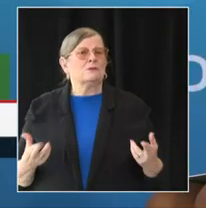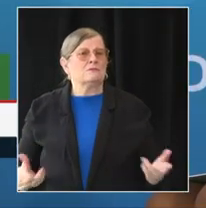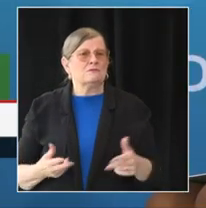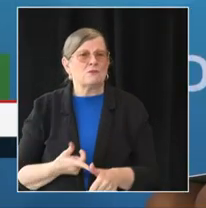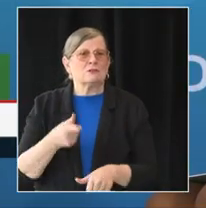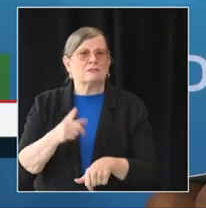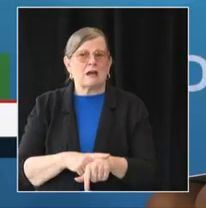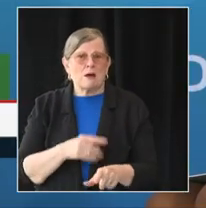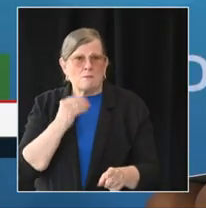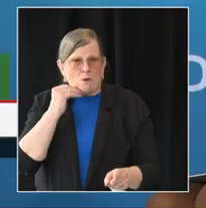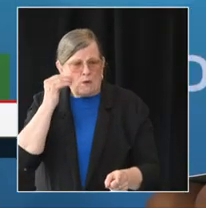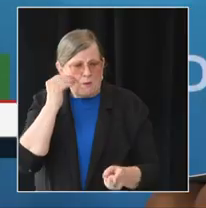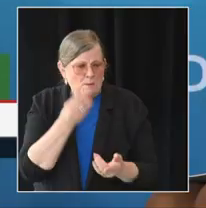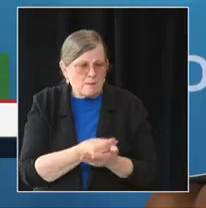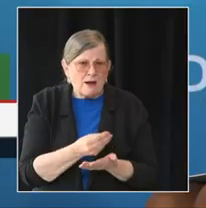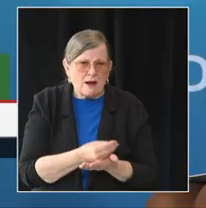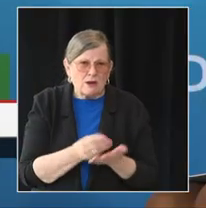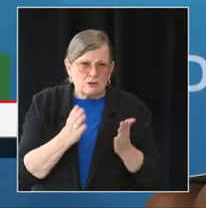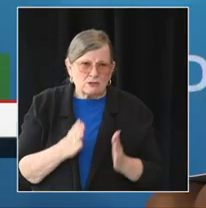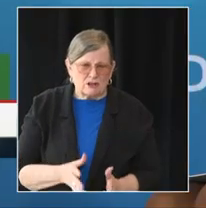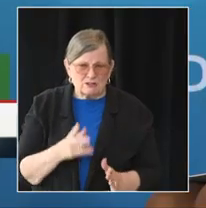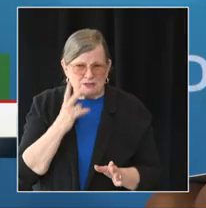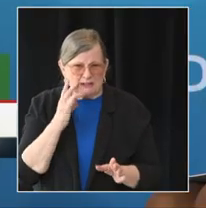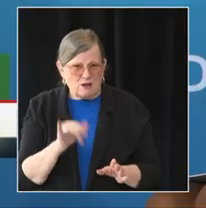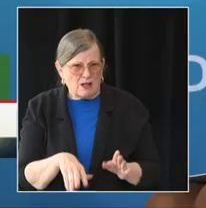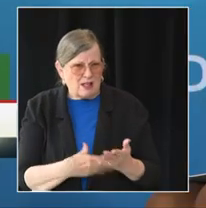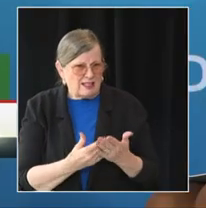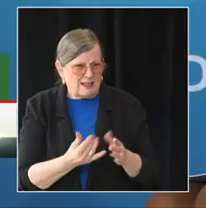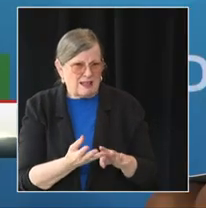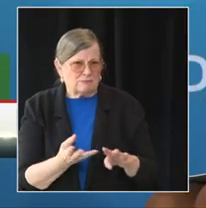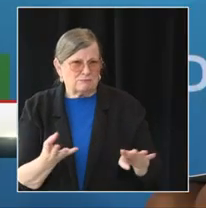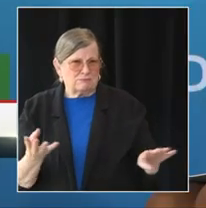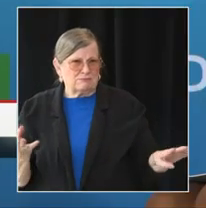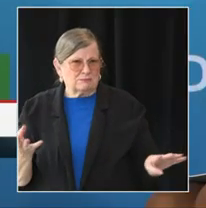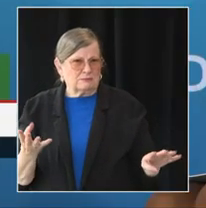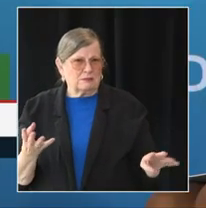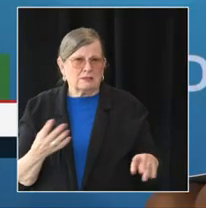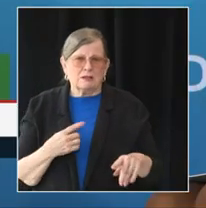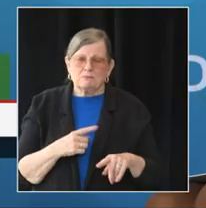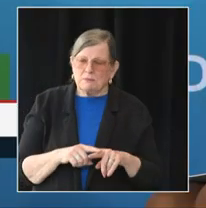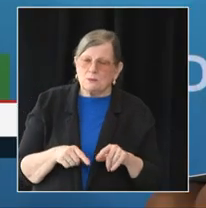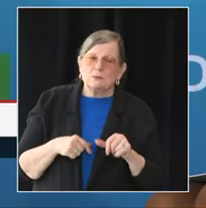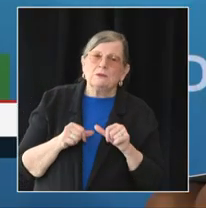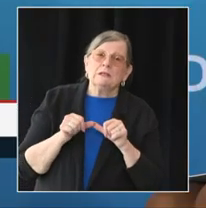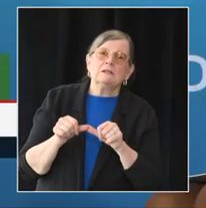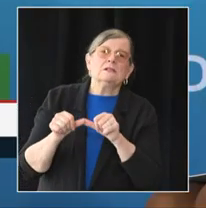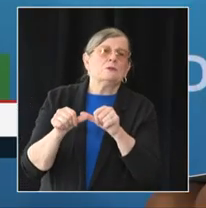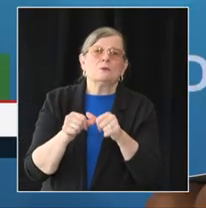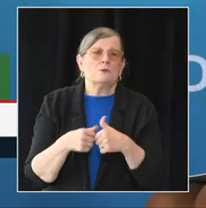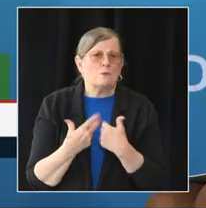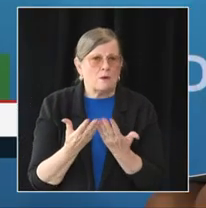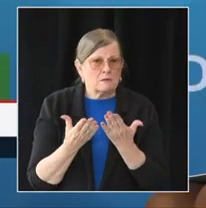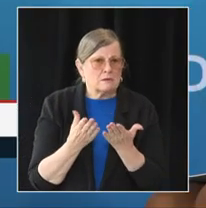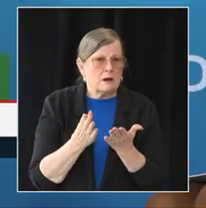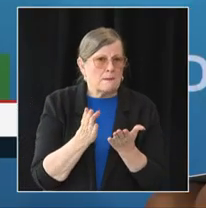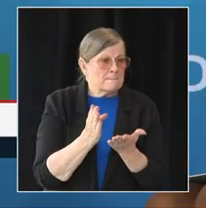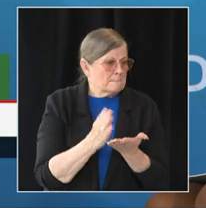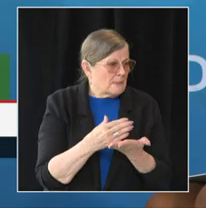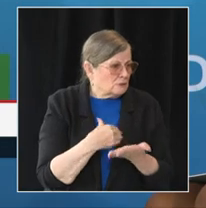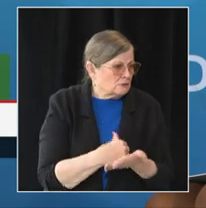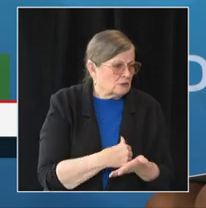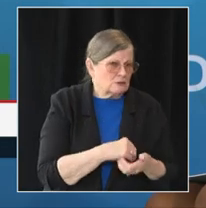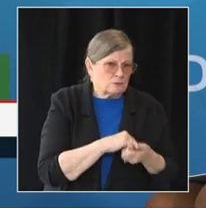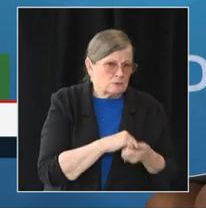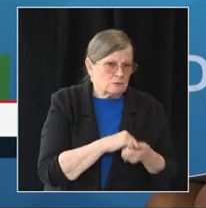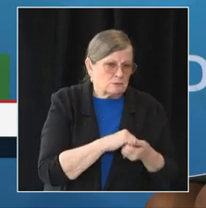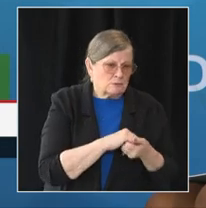things. And we've done that by consistently budgeting for partnership. But